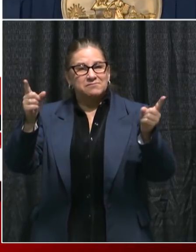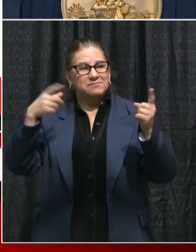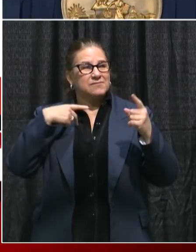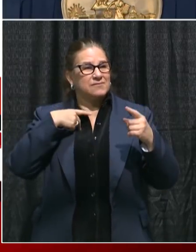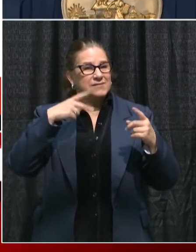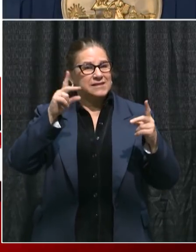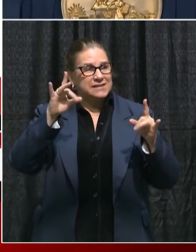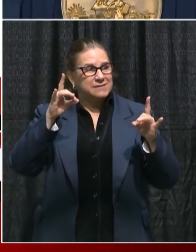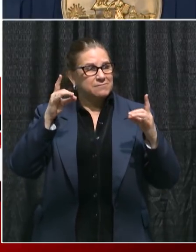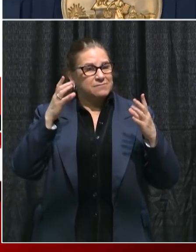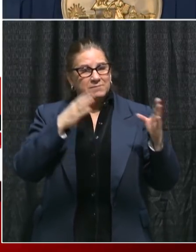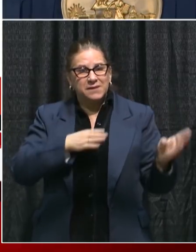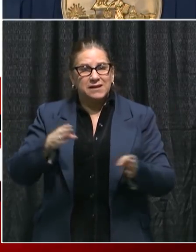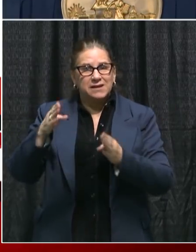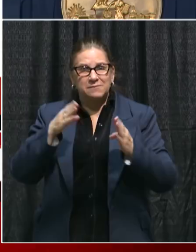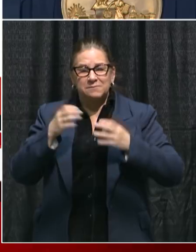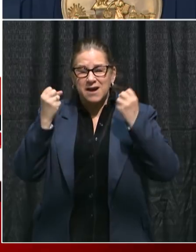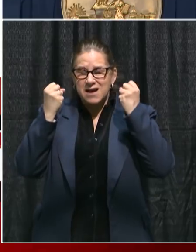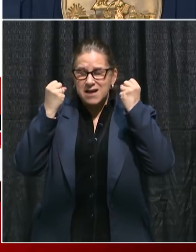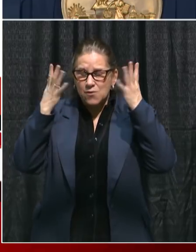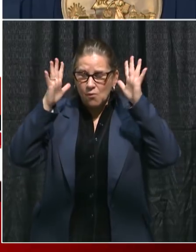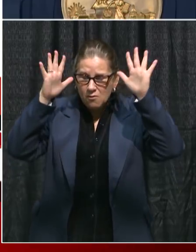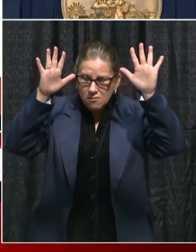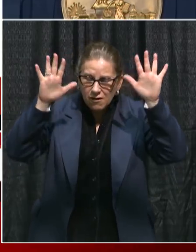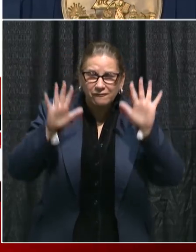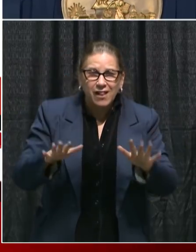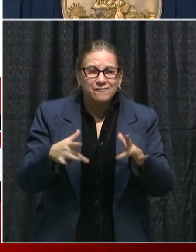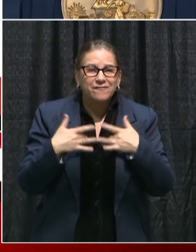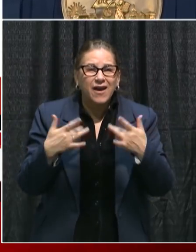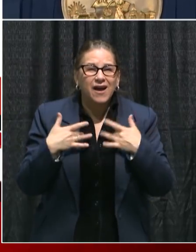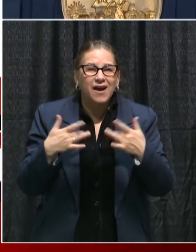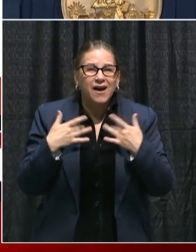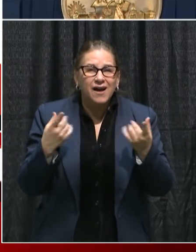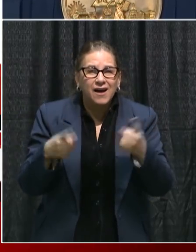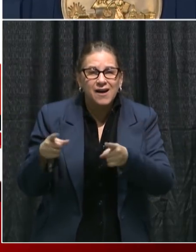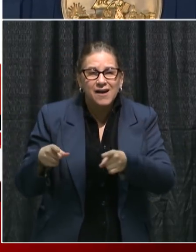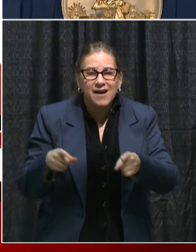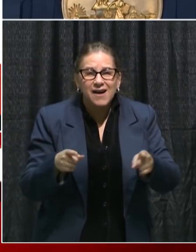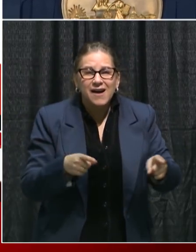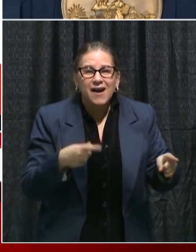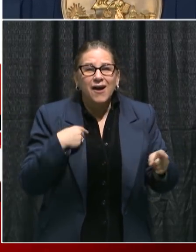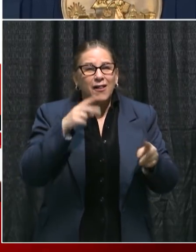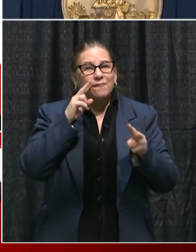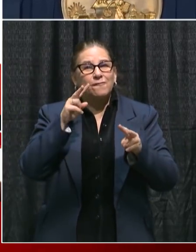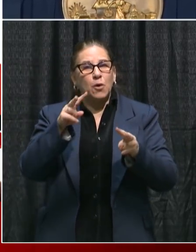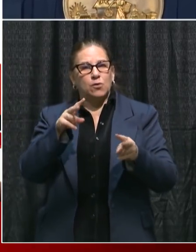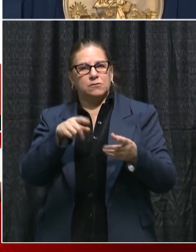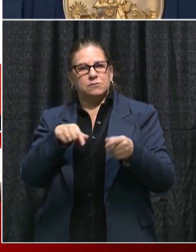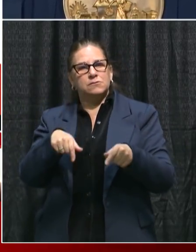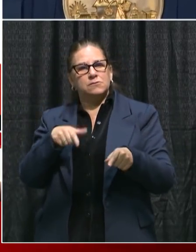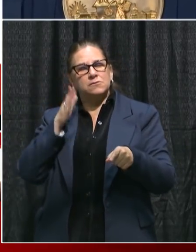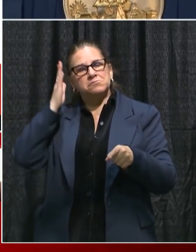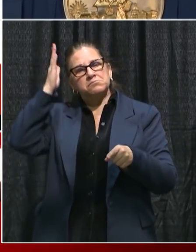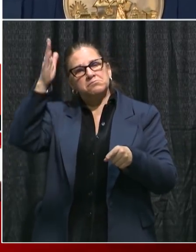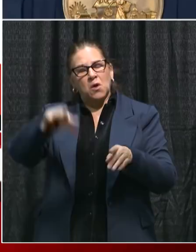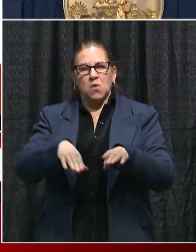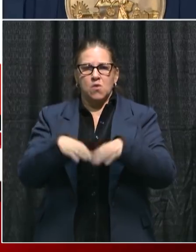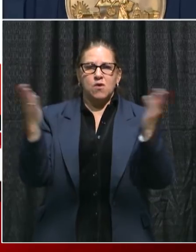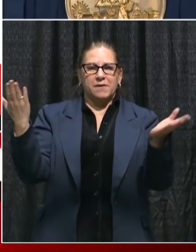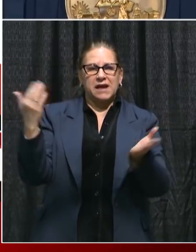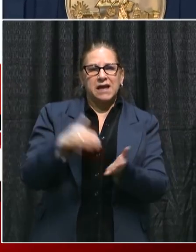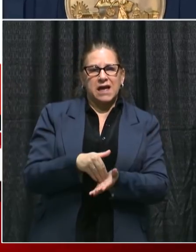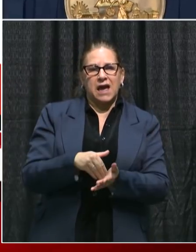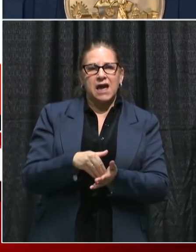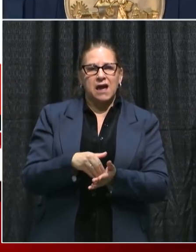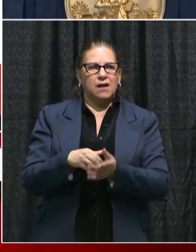here, and we can't wait for them to come back, and we appreciate the hospitality of the Convention Center today. So let